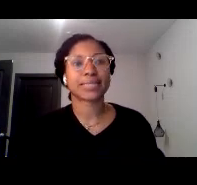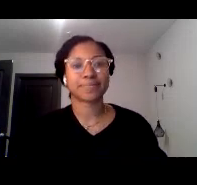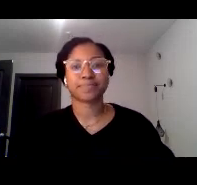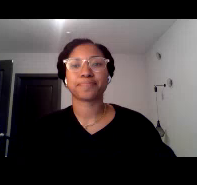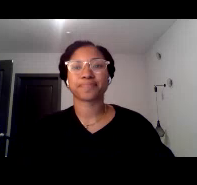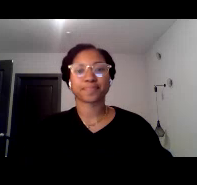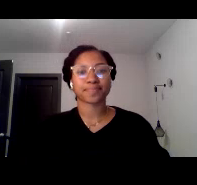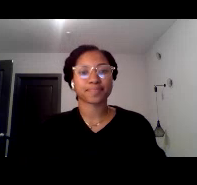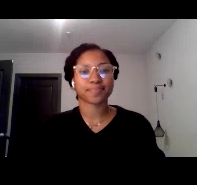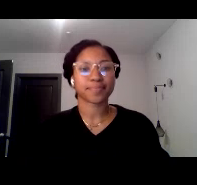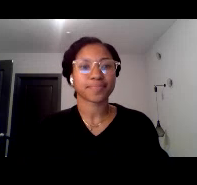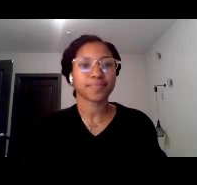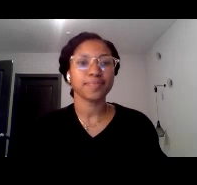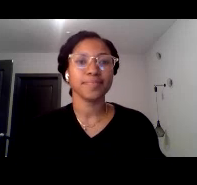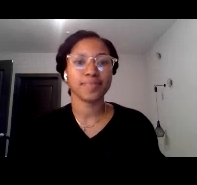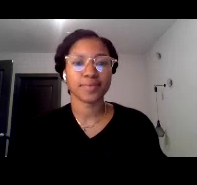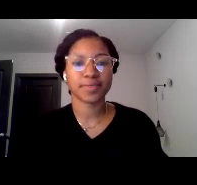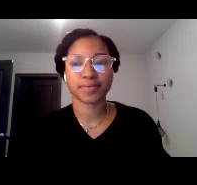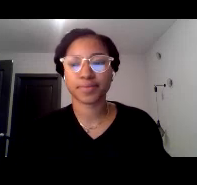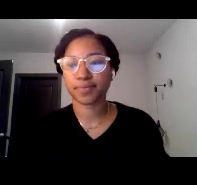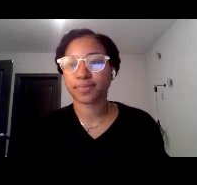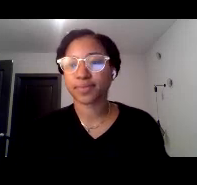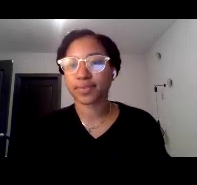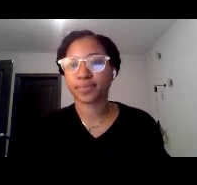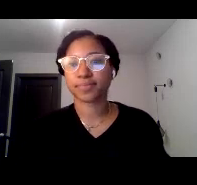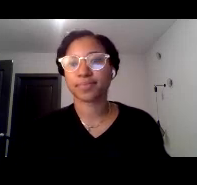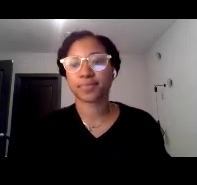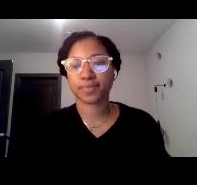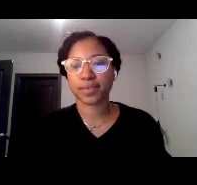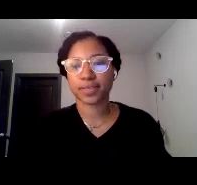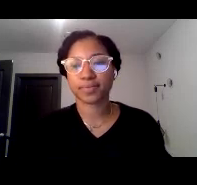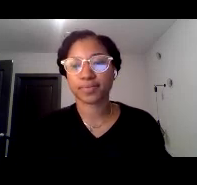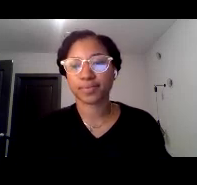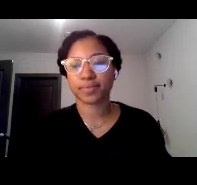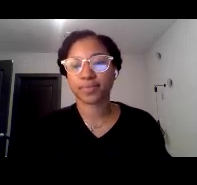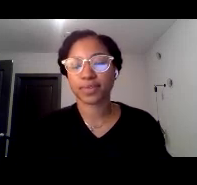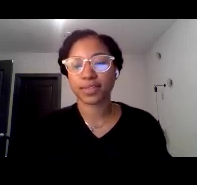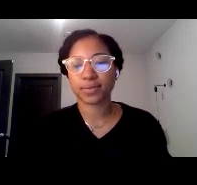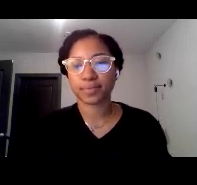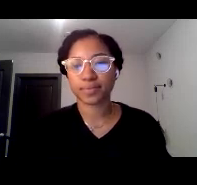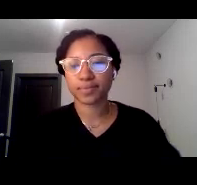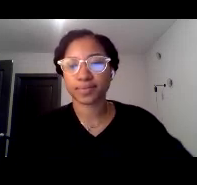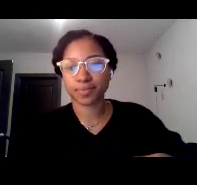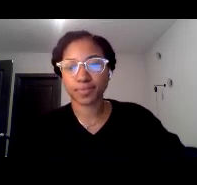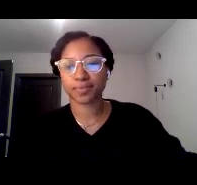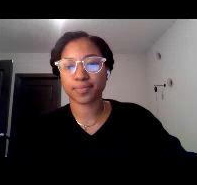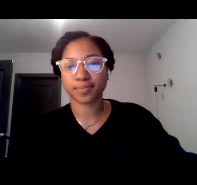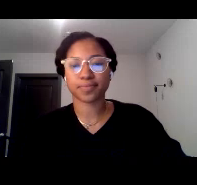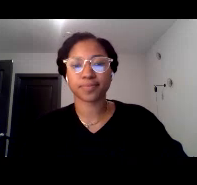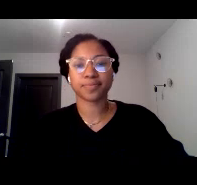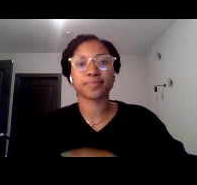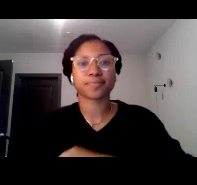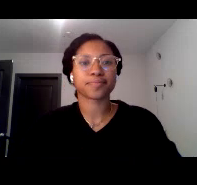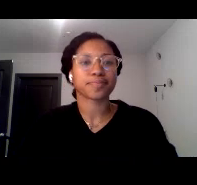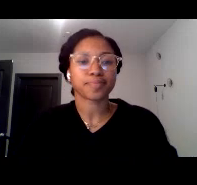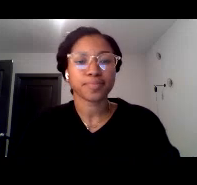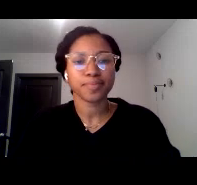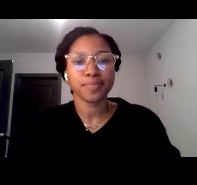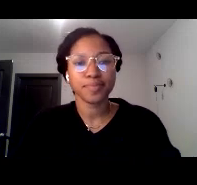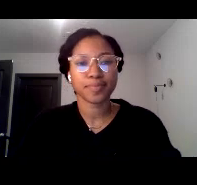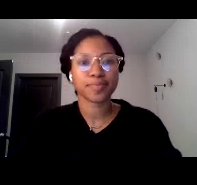Sure. All right. Any questions? We're going to have question sessions, like I said in the beginning. I'm just going to go over the monitoring process because we